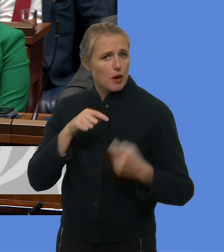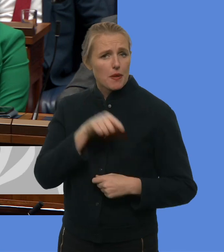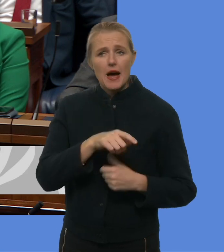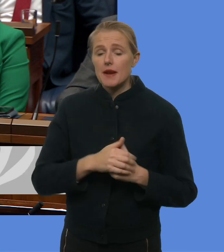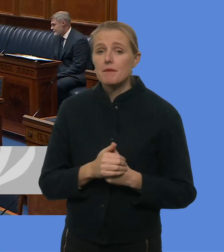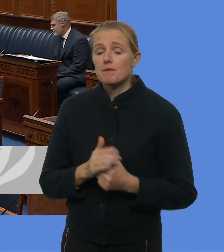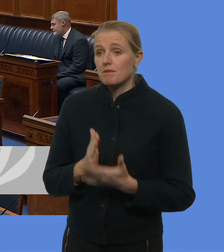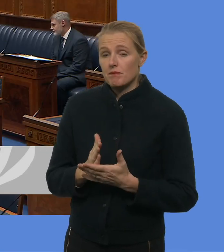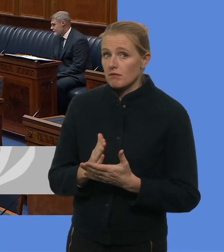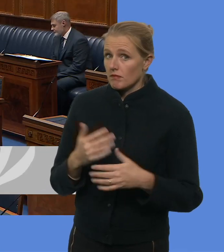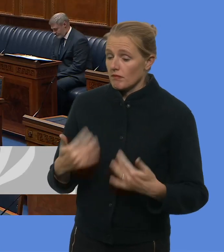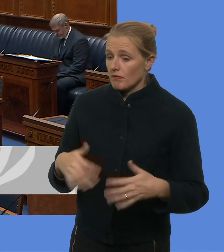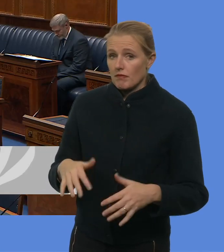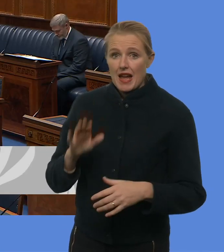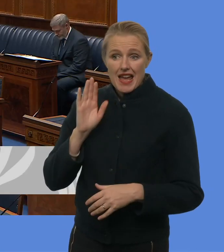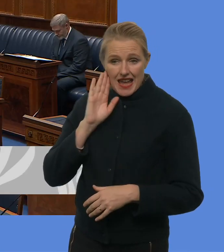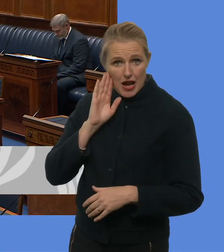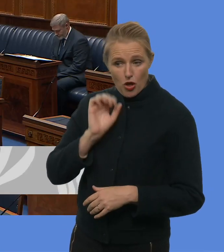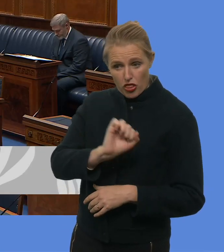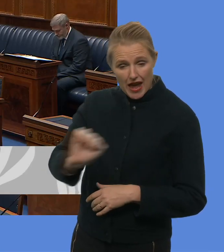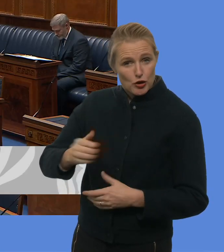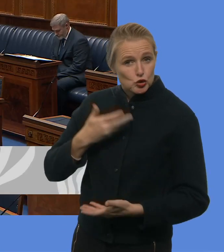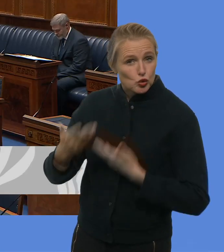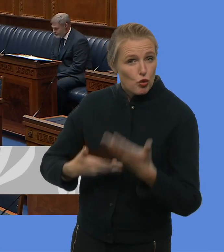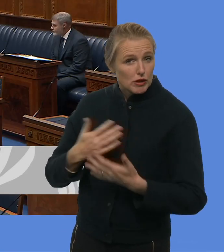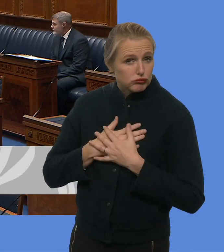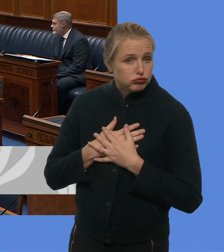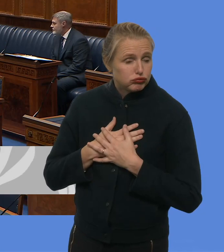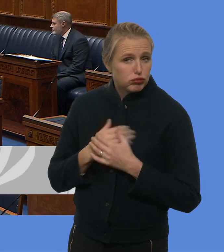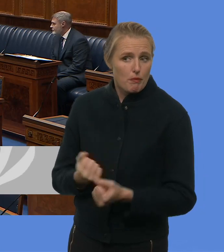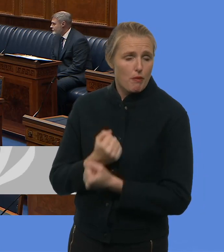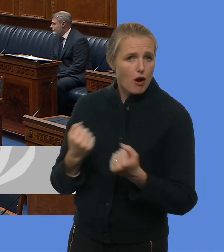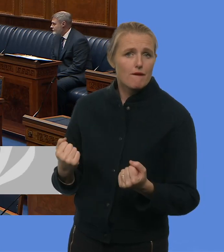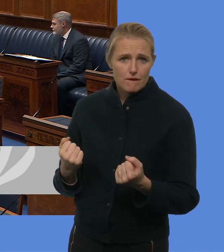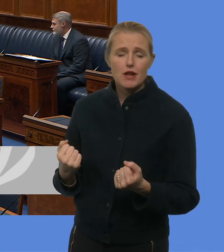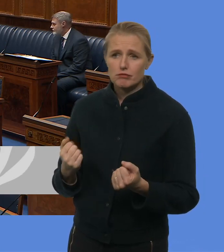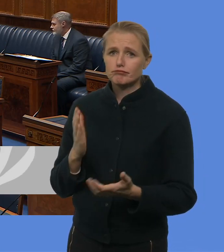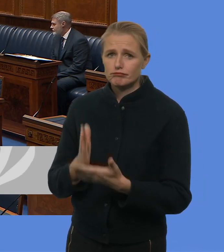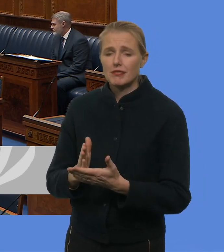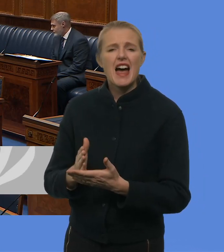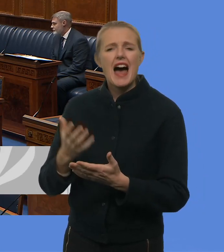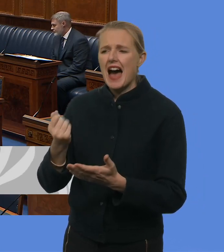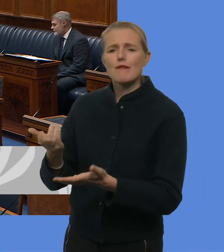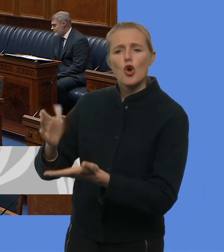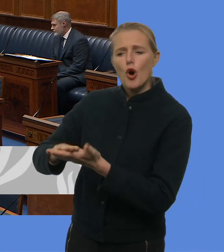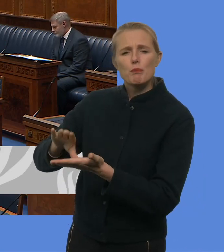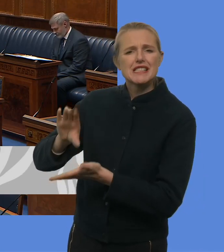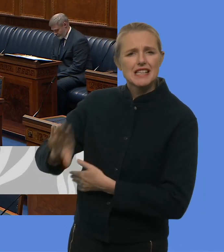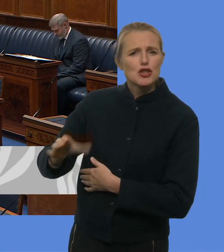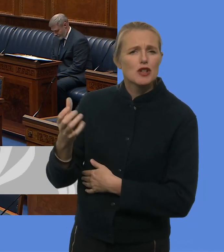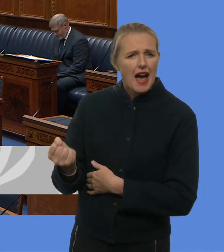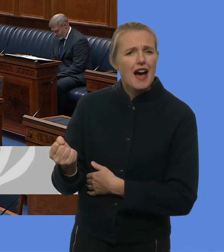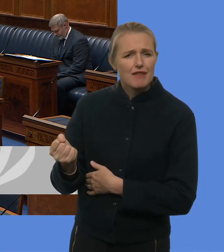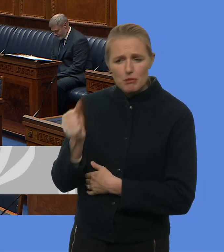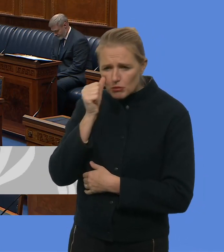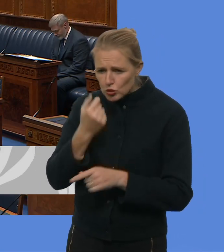incredibly powerful to hear the first-hand stories from those that have been impacted. There is that compensation scheme there, but I know from speaking